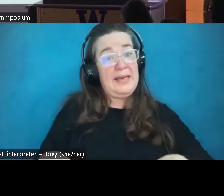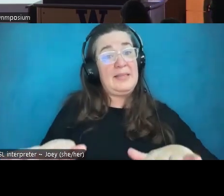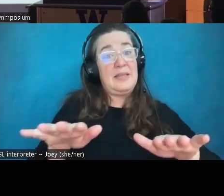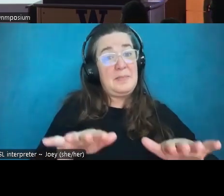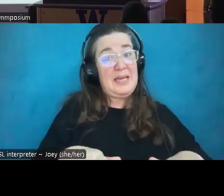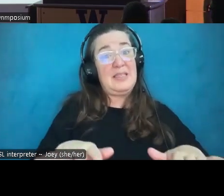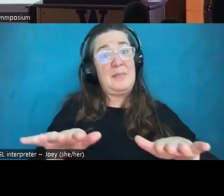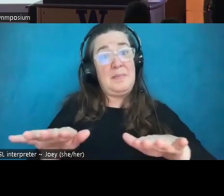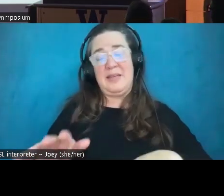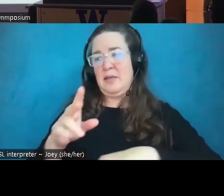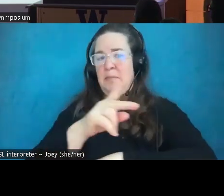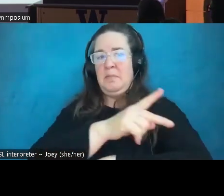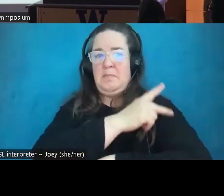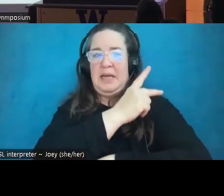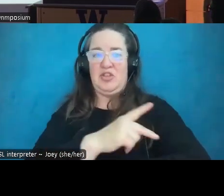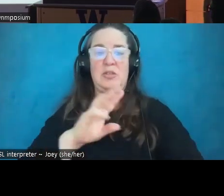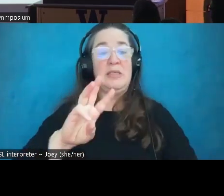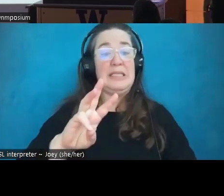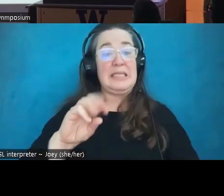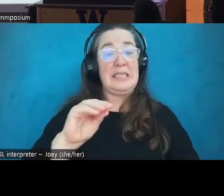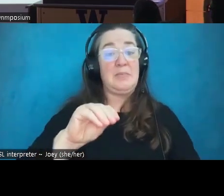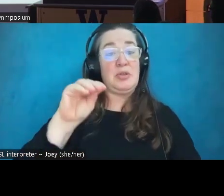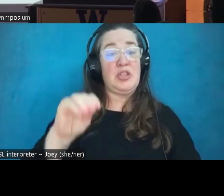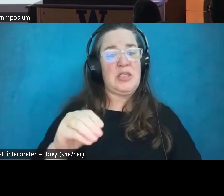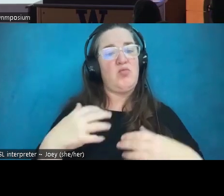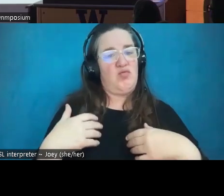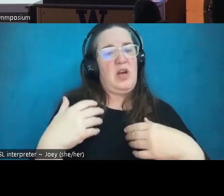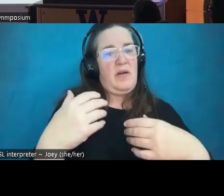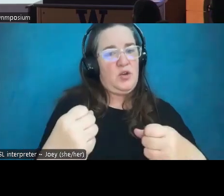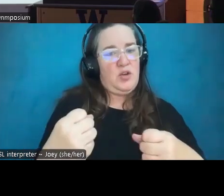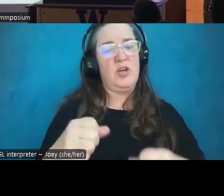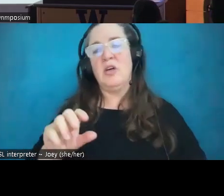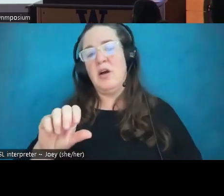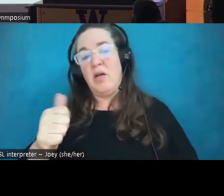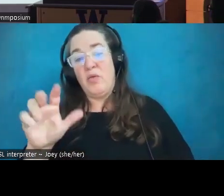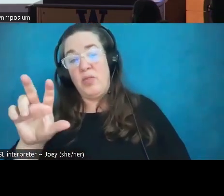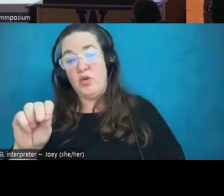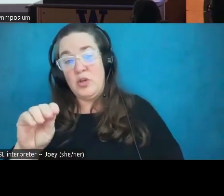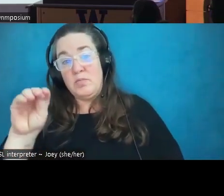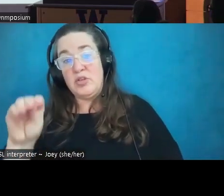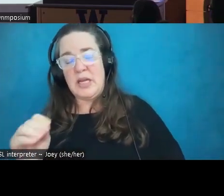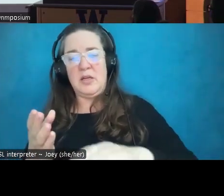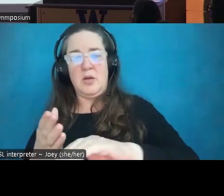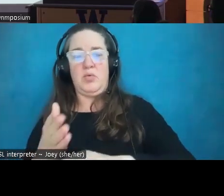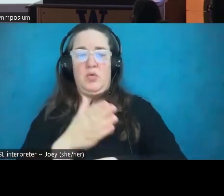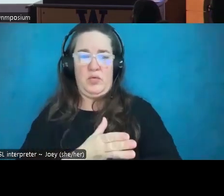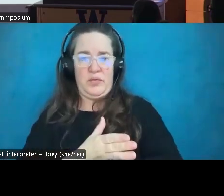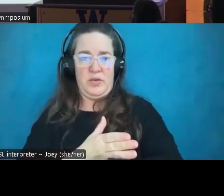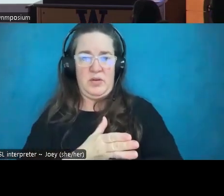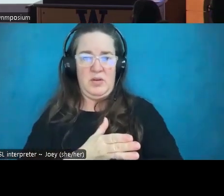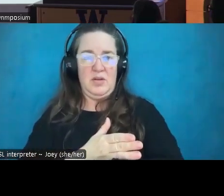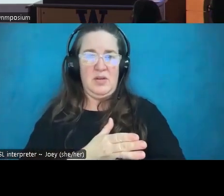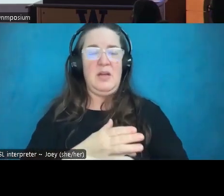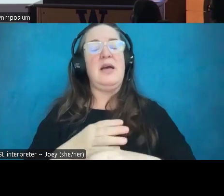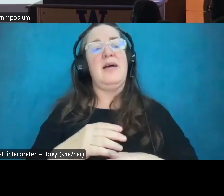about 60% made a recovery and another 30% made improvement, much less in patients who were moderate or low